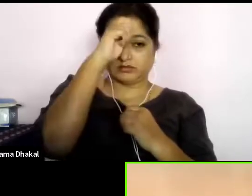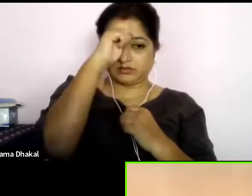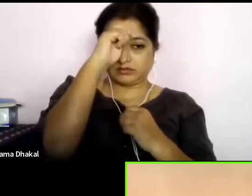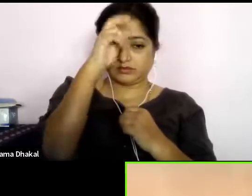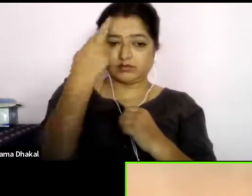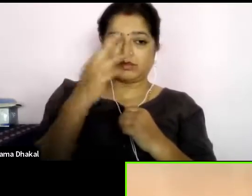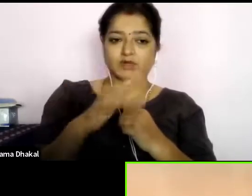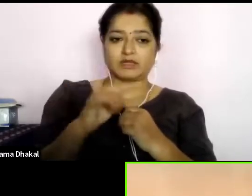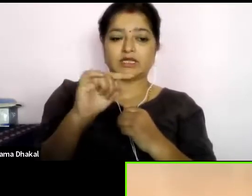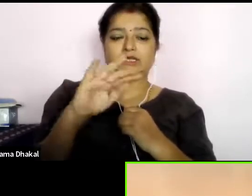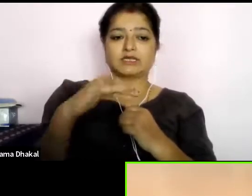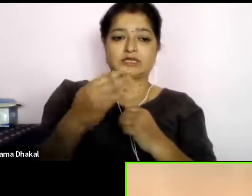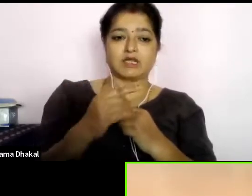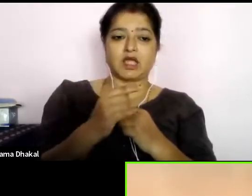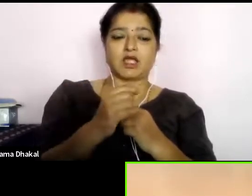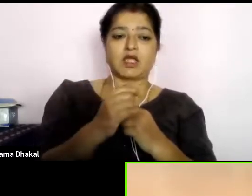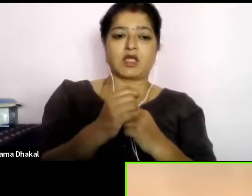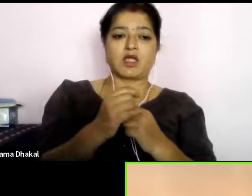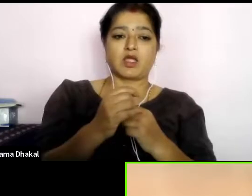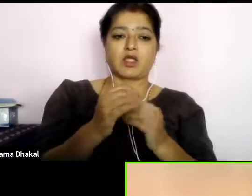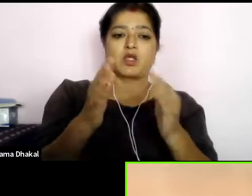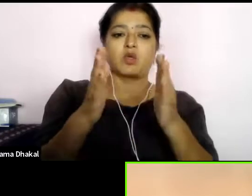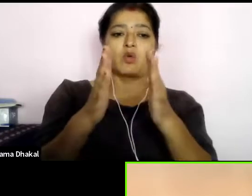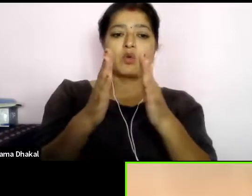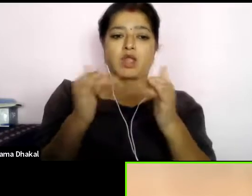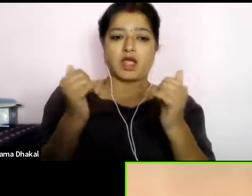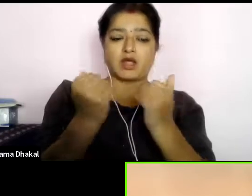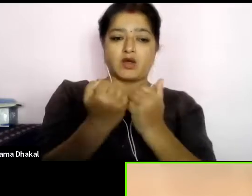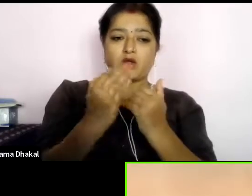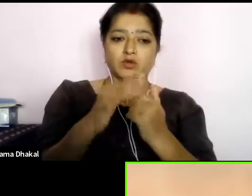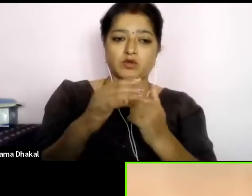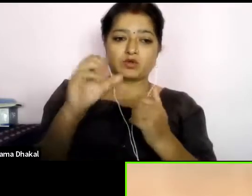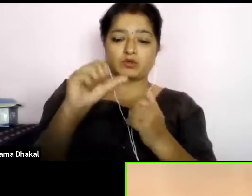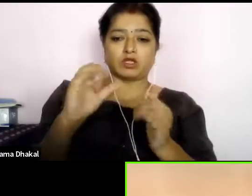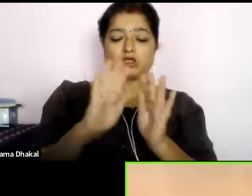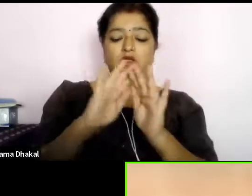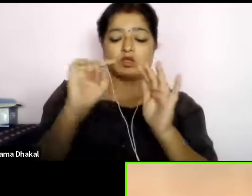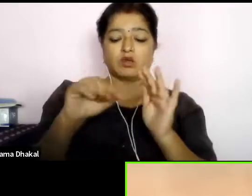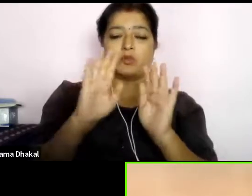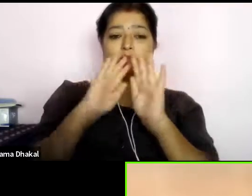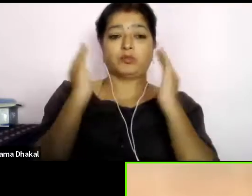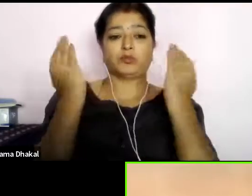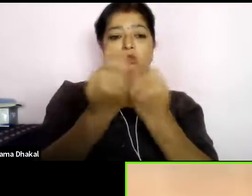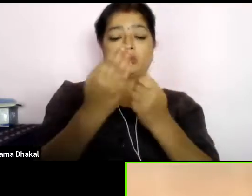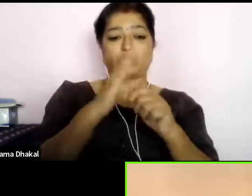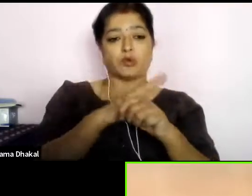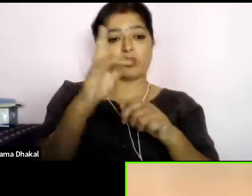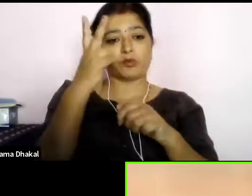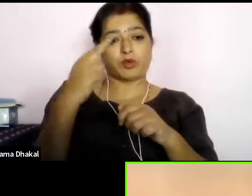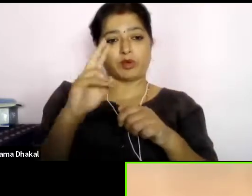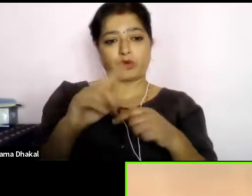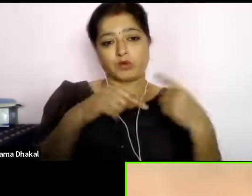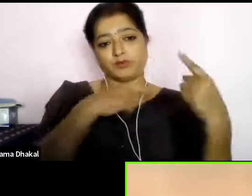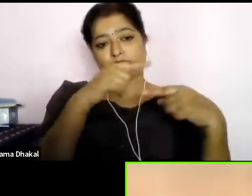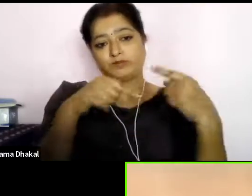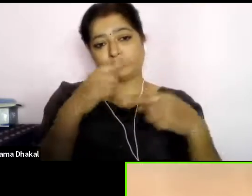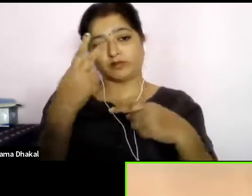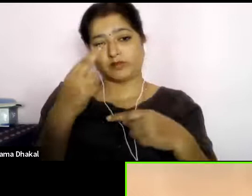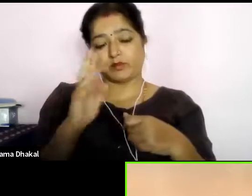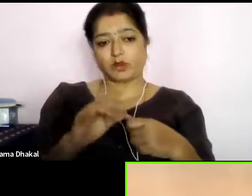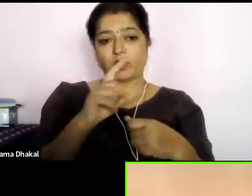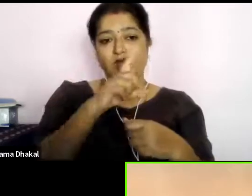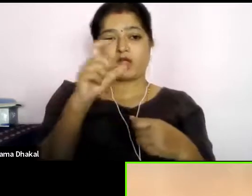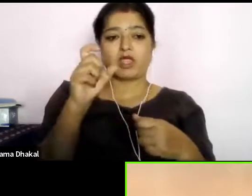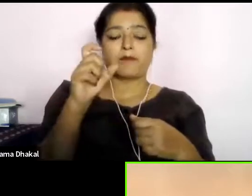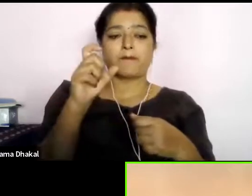and the countries like Nepal, where climate change is vulnerable and its impact to the most